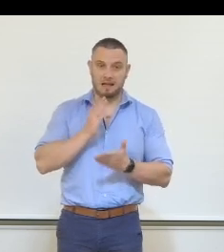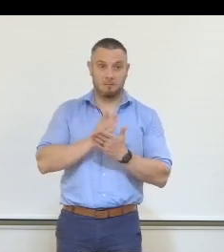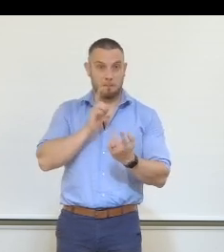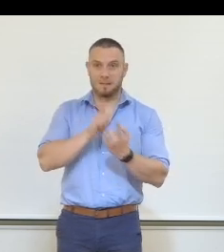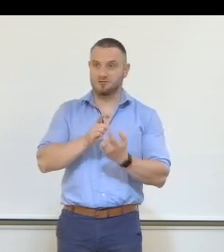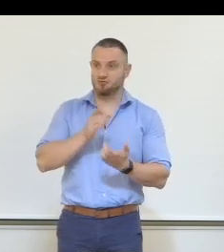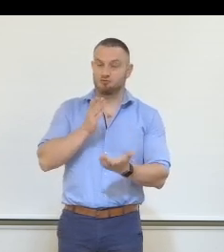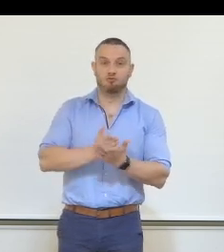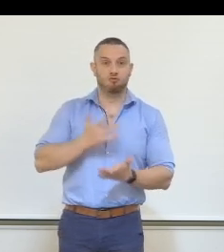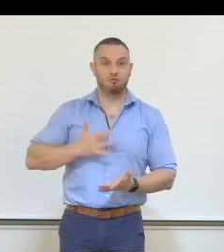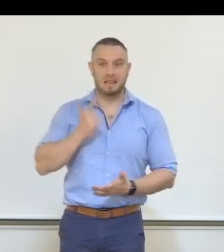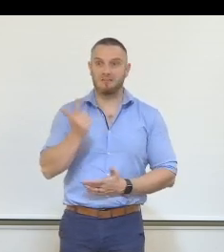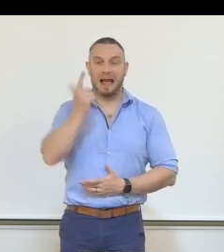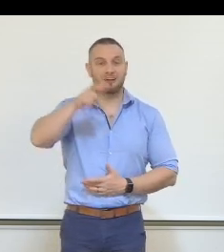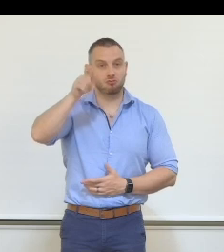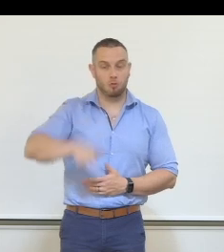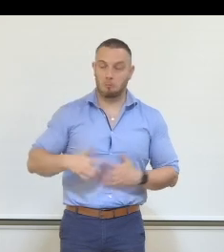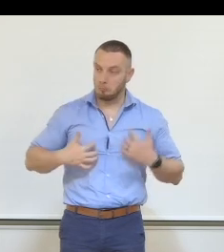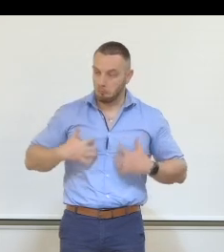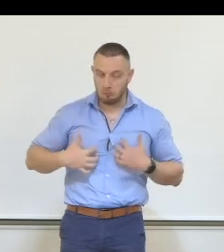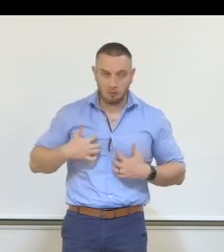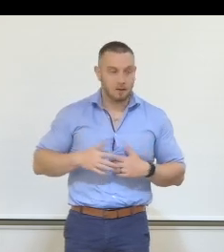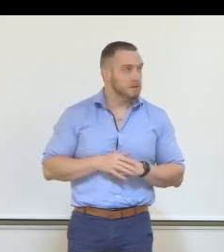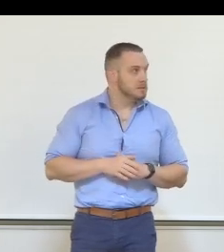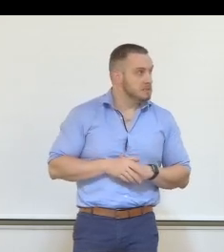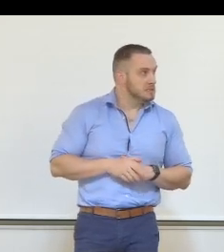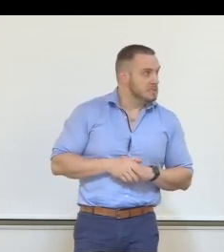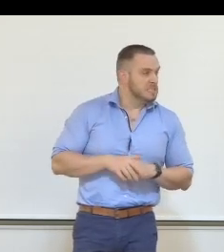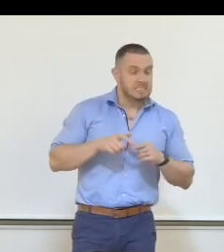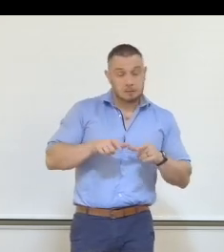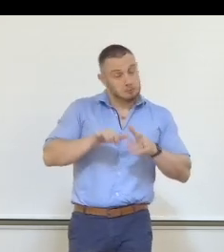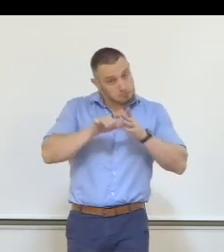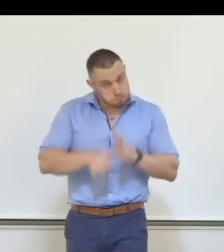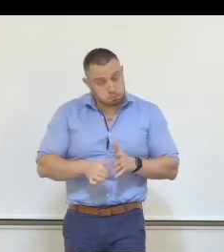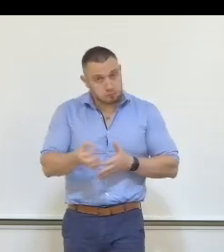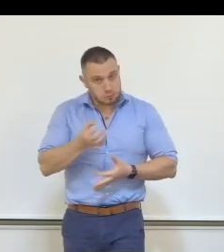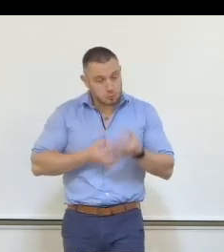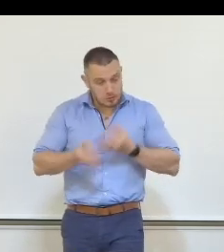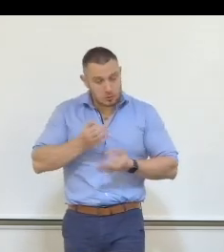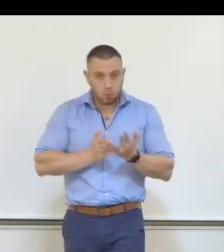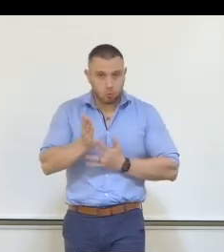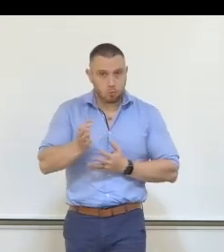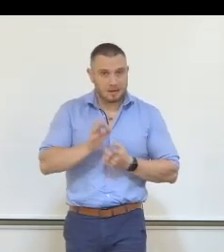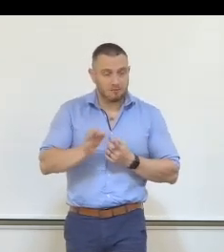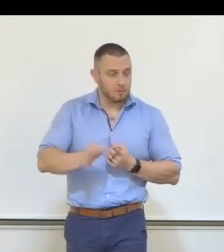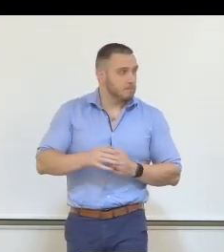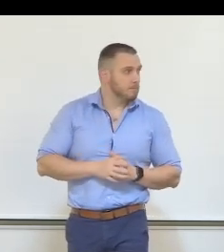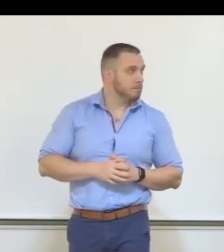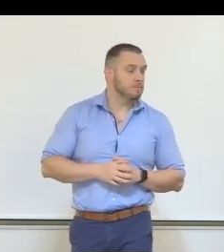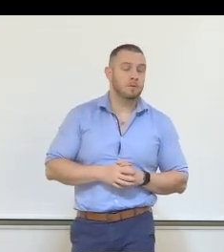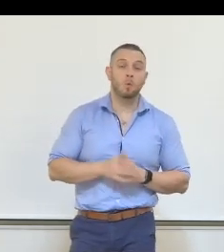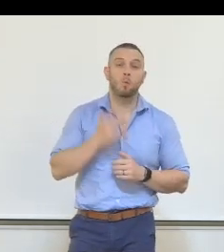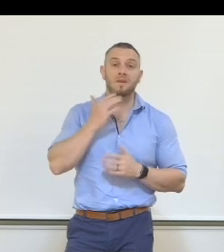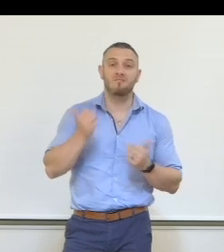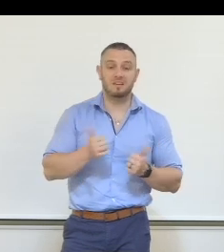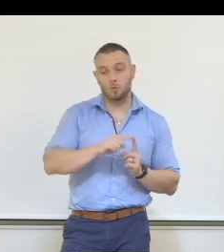astronauts, so it was quite something. Still tough questions during this interview. After that, we were invited